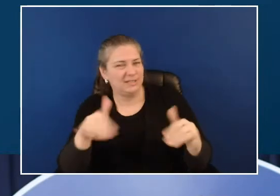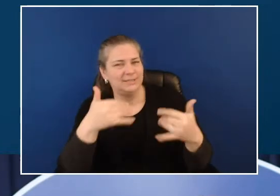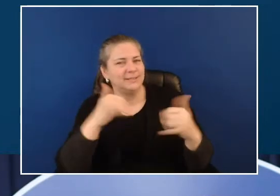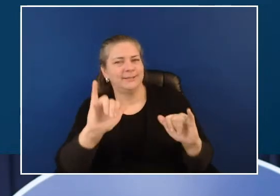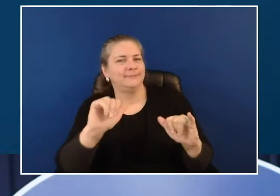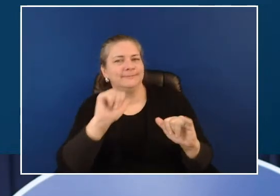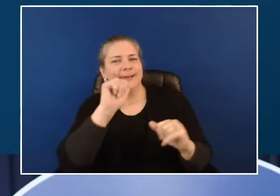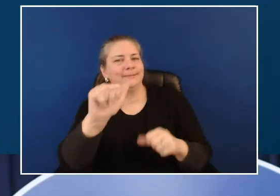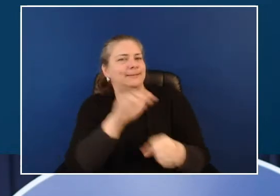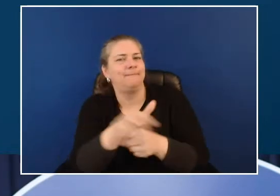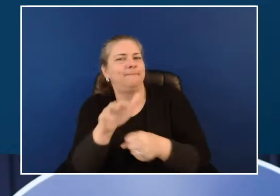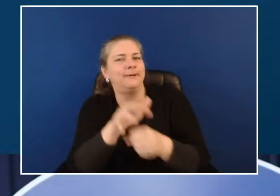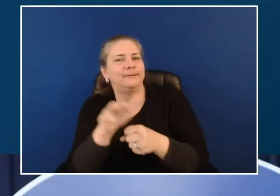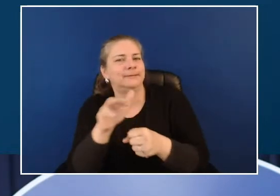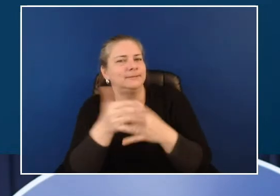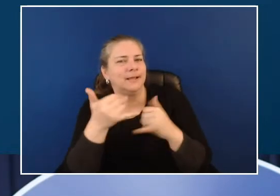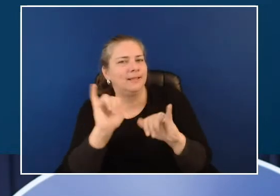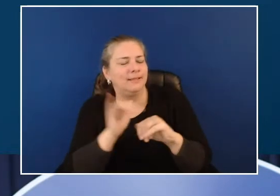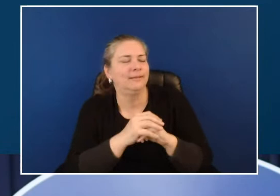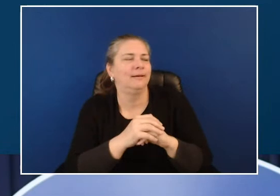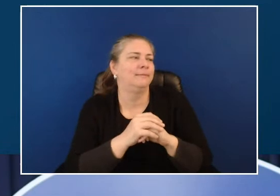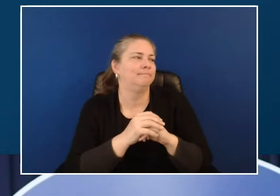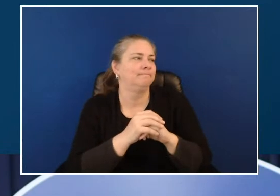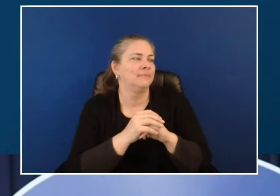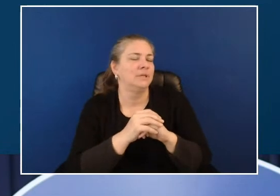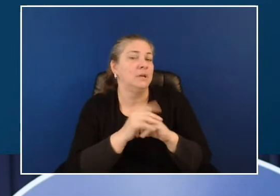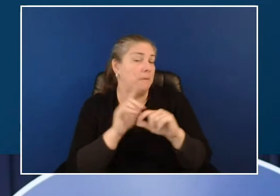could or they should. But still,